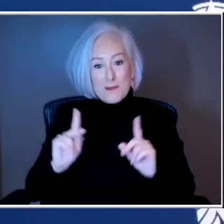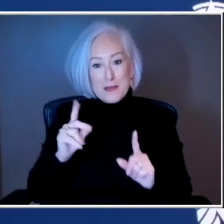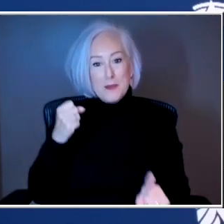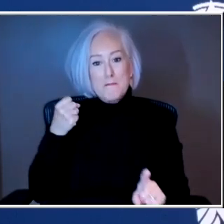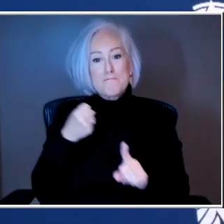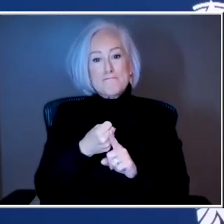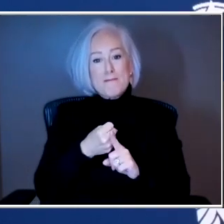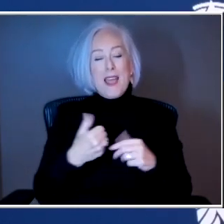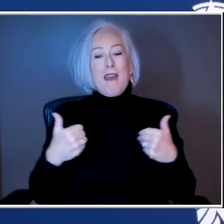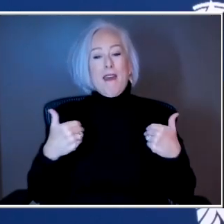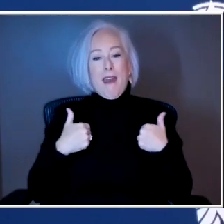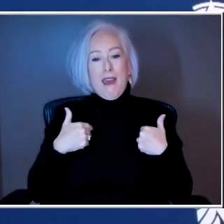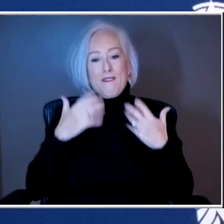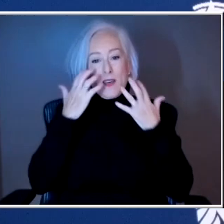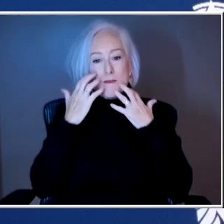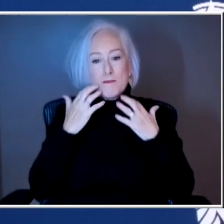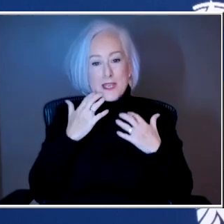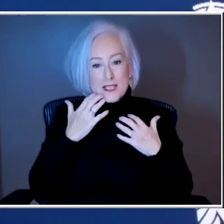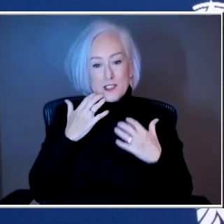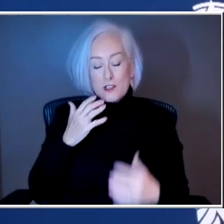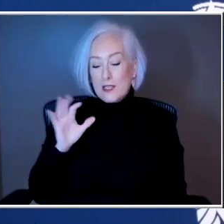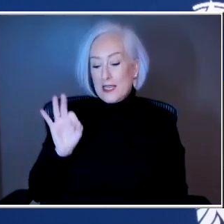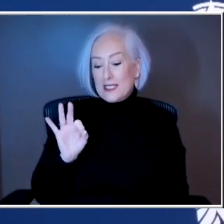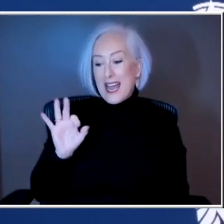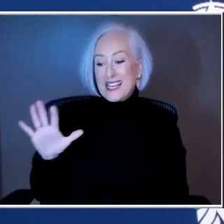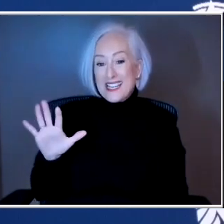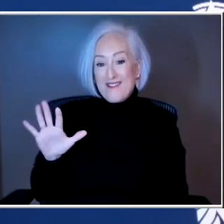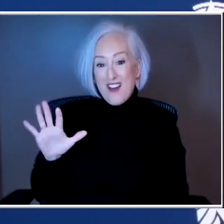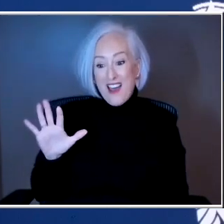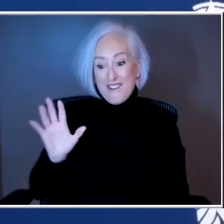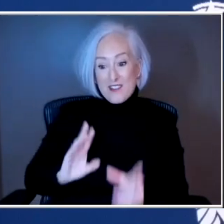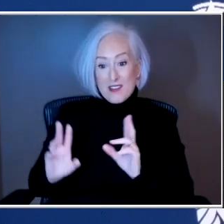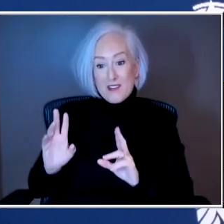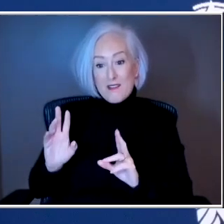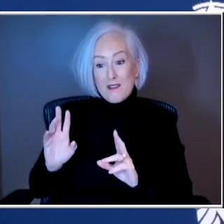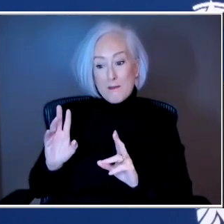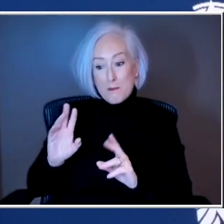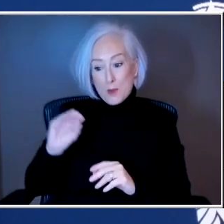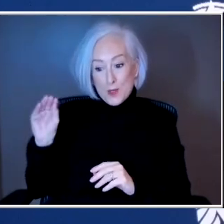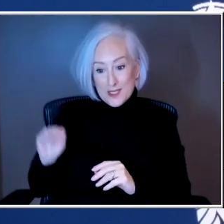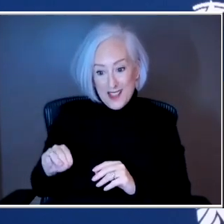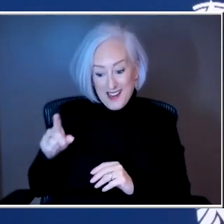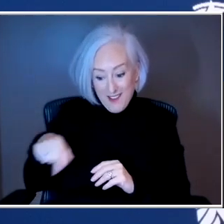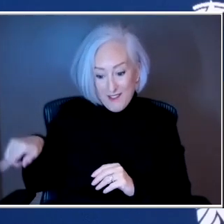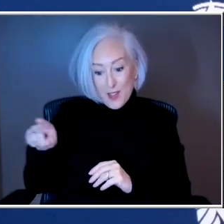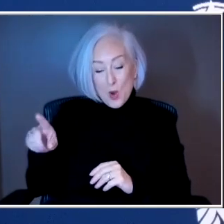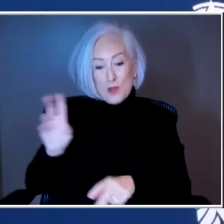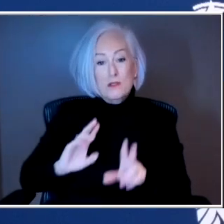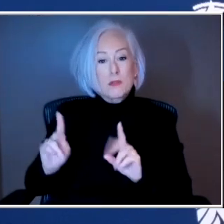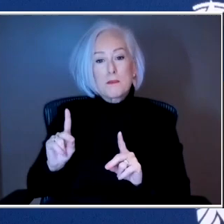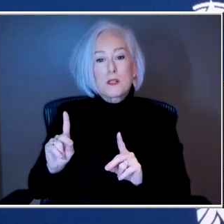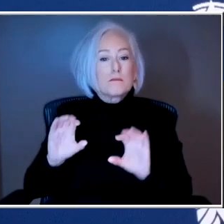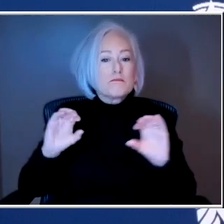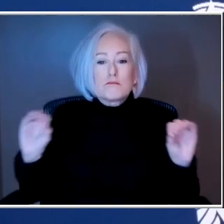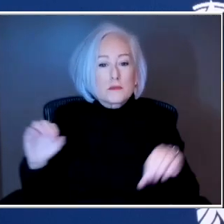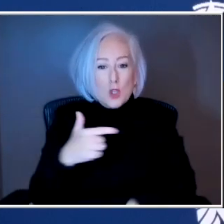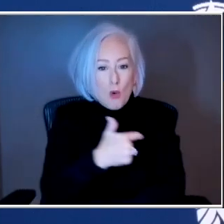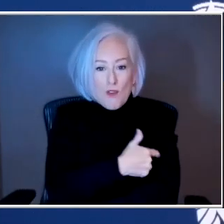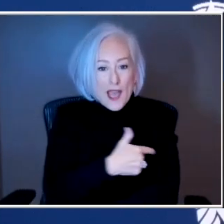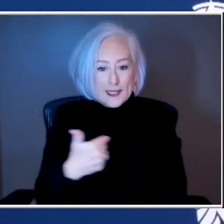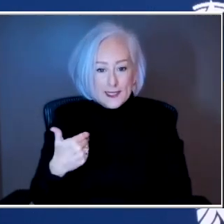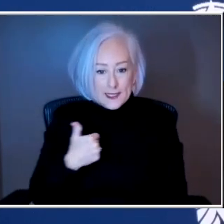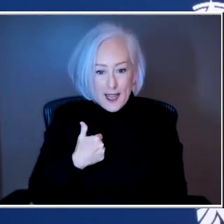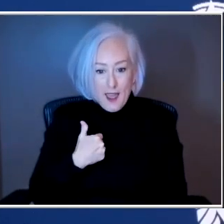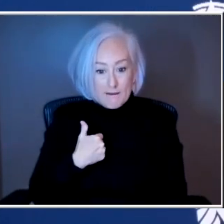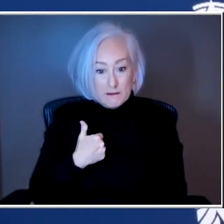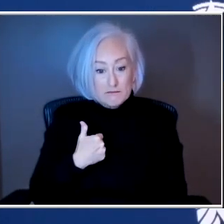of those cases were unvaccinated. So vaccination does work. And just to kind of provide some more information, again, it